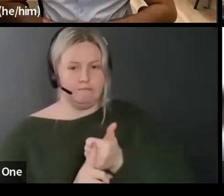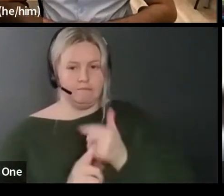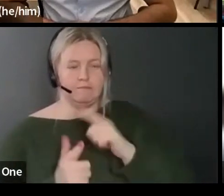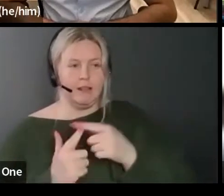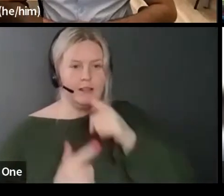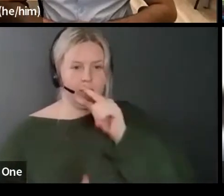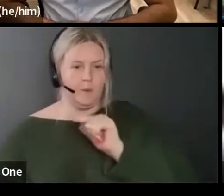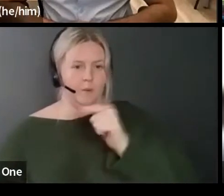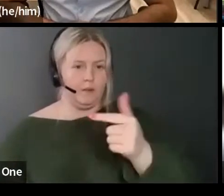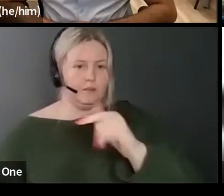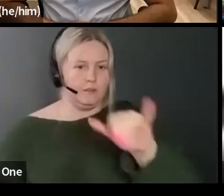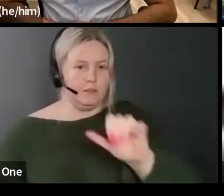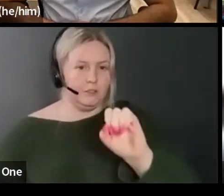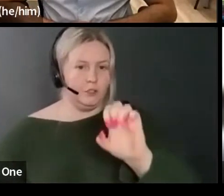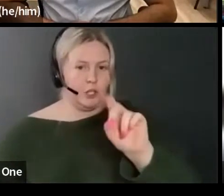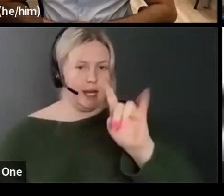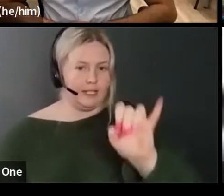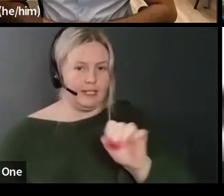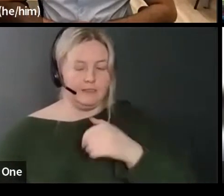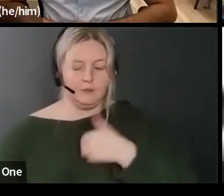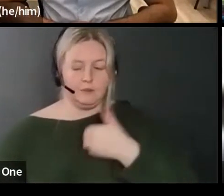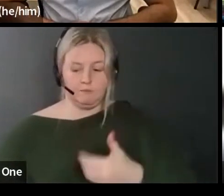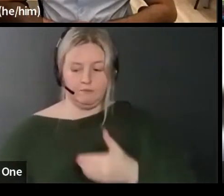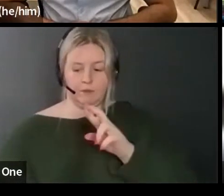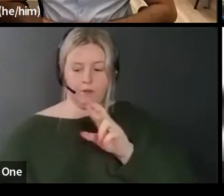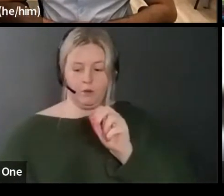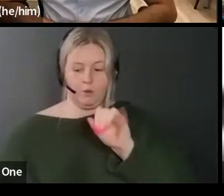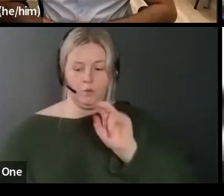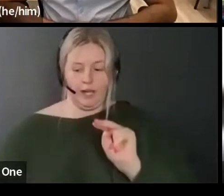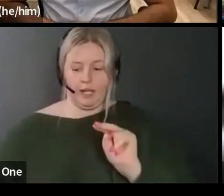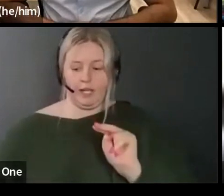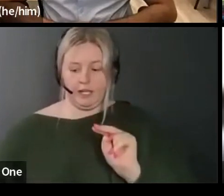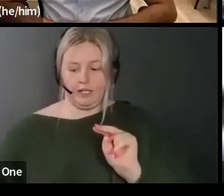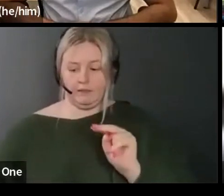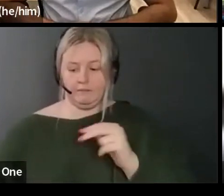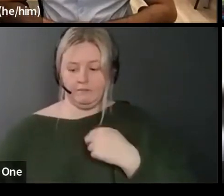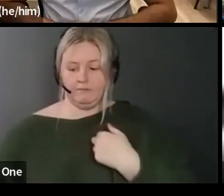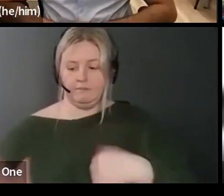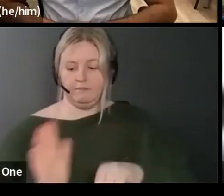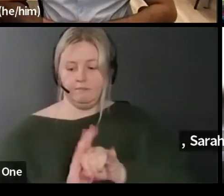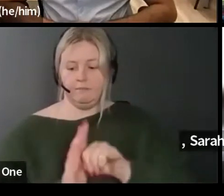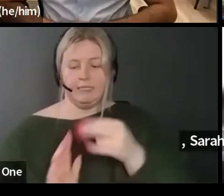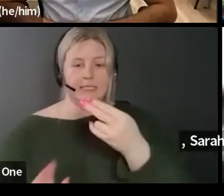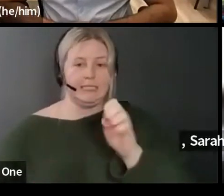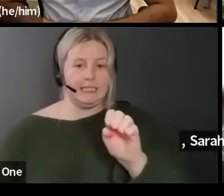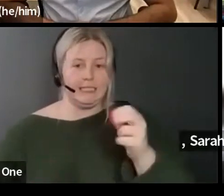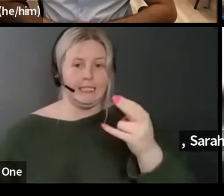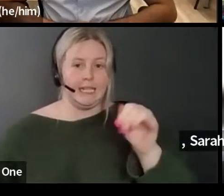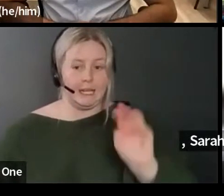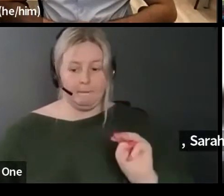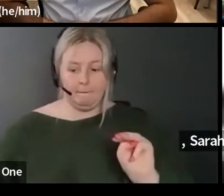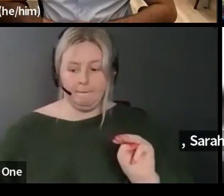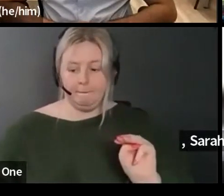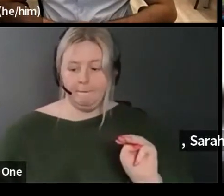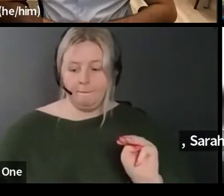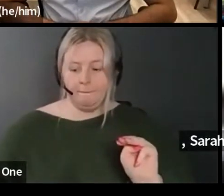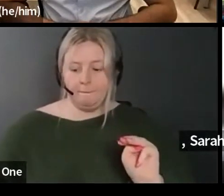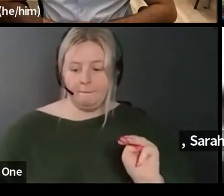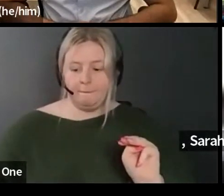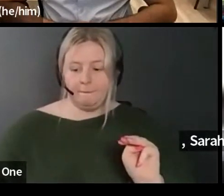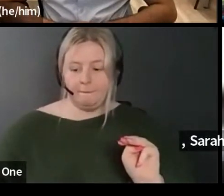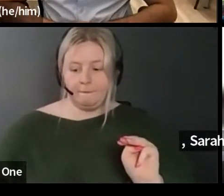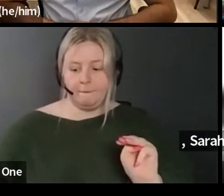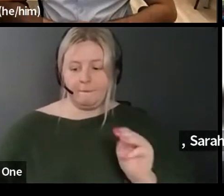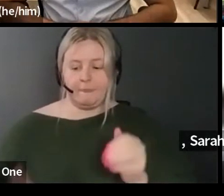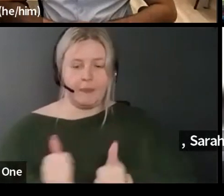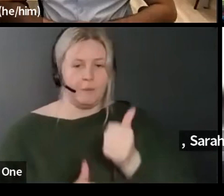Jackie, I think. But I'm Rain. I go by he, him pronouns. And yeah, most of my work is around police-free